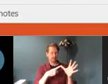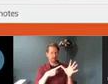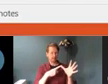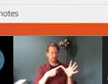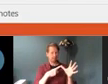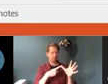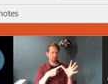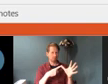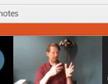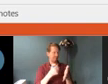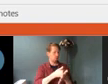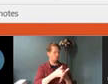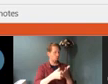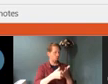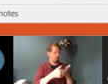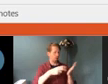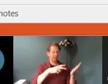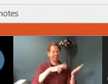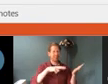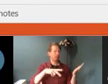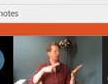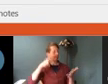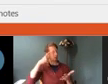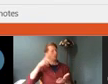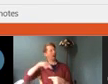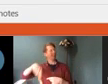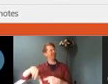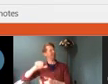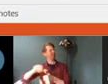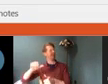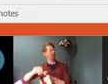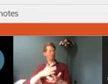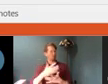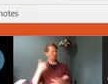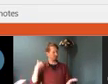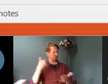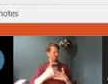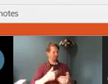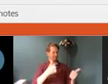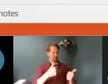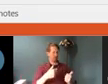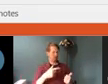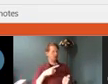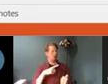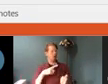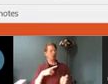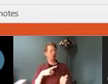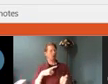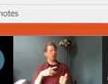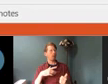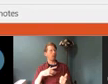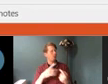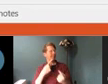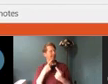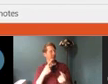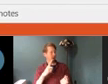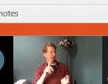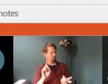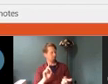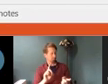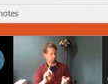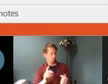Sanger sequencing method. So why is this better? Obviously, we can have a higher throughput data, and we can have a lot